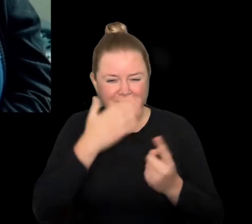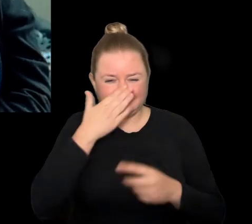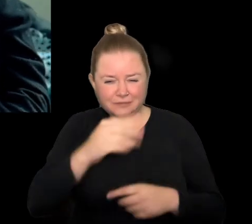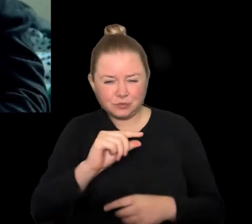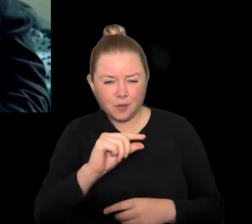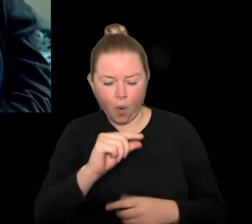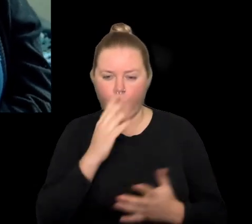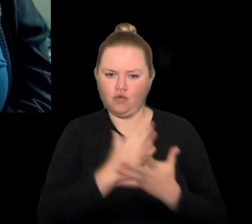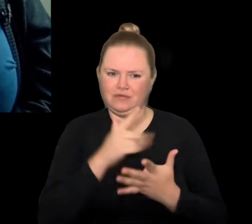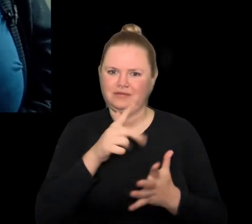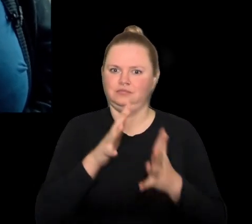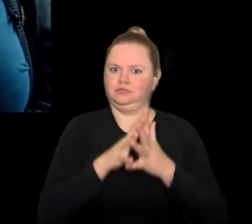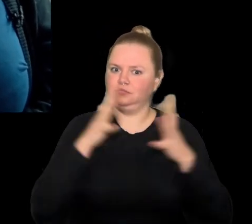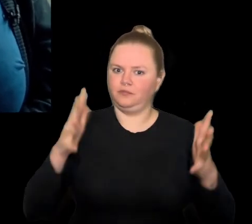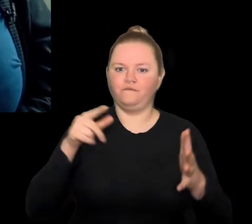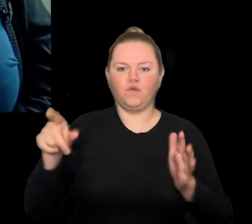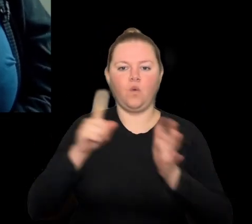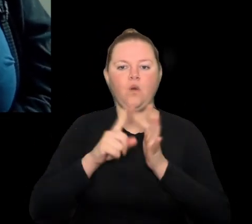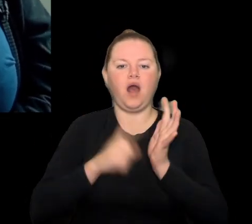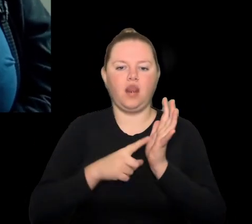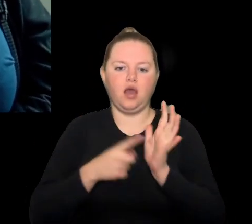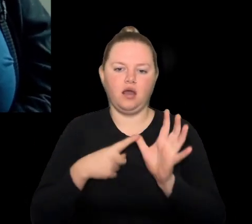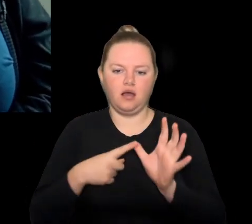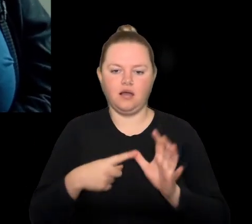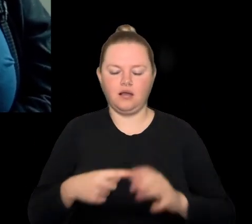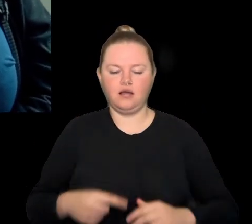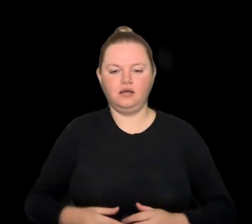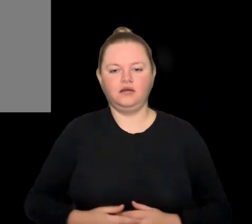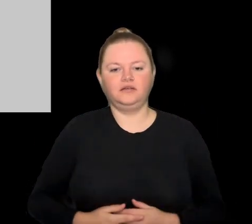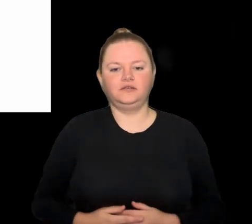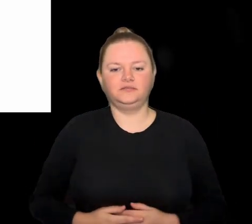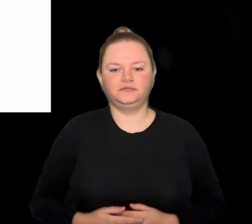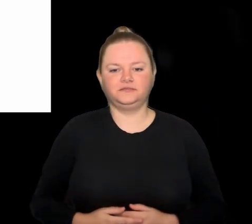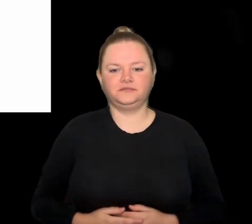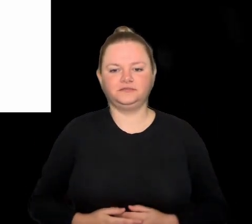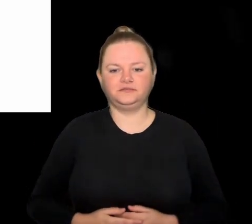something that seems so small was something that was really big for Ella.